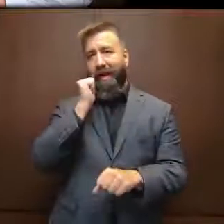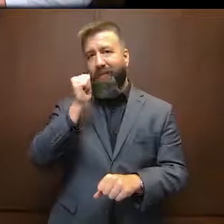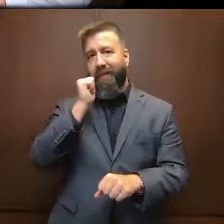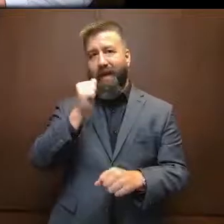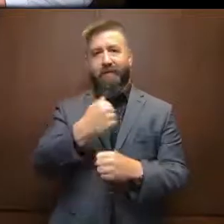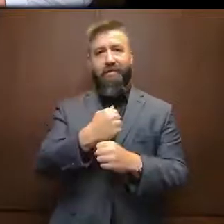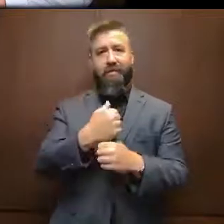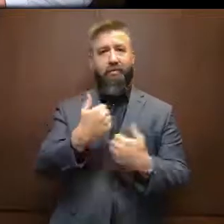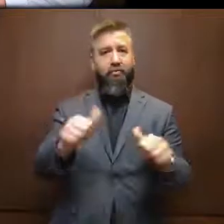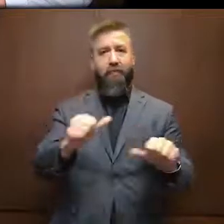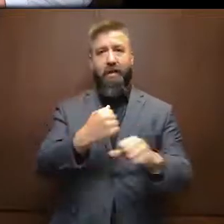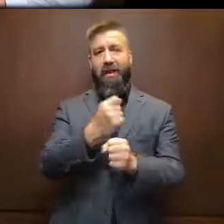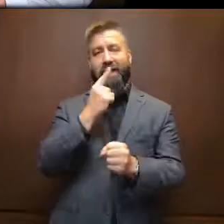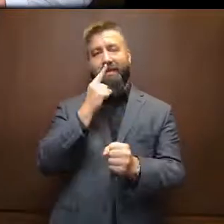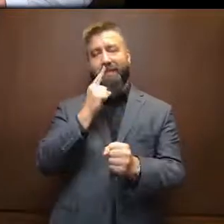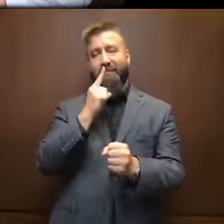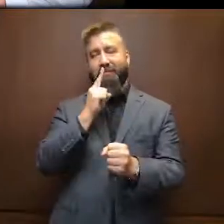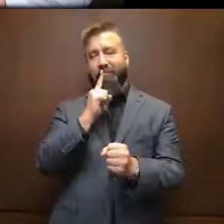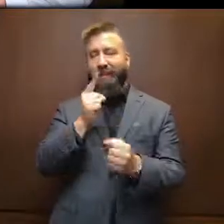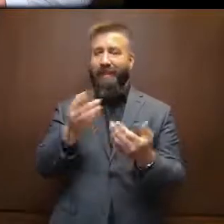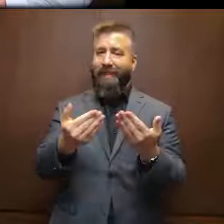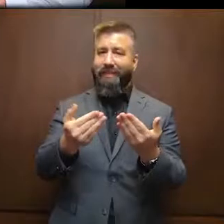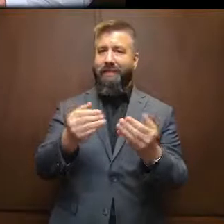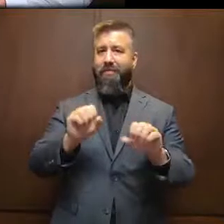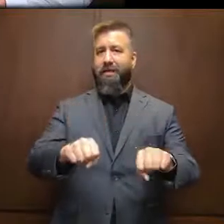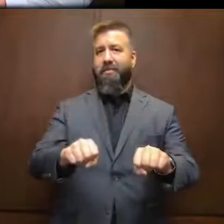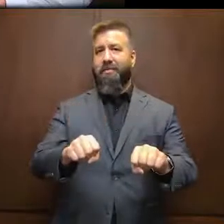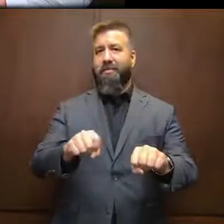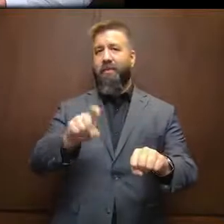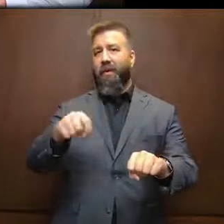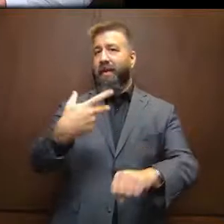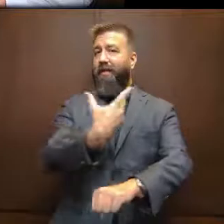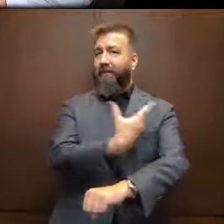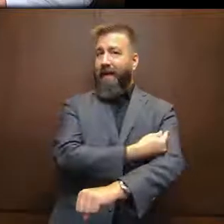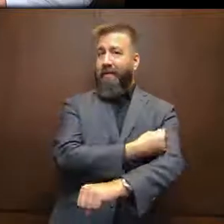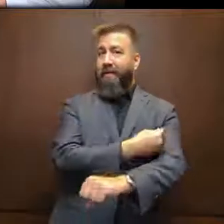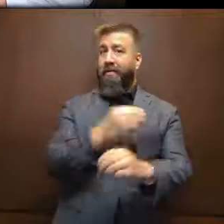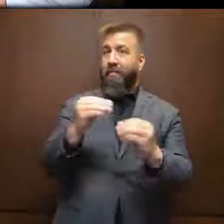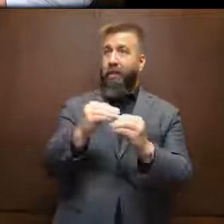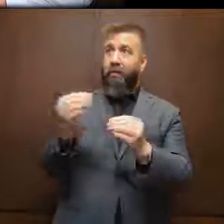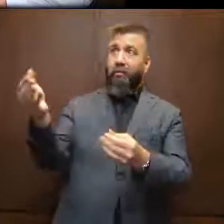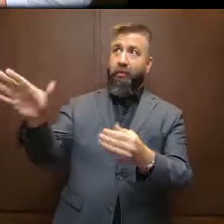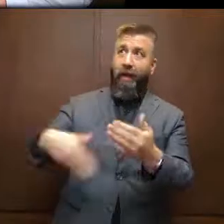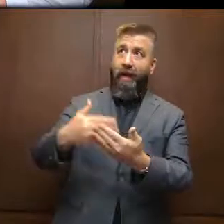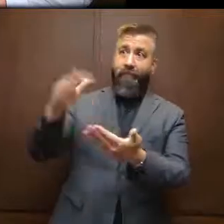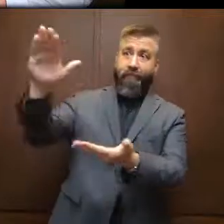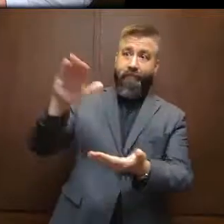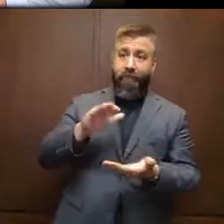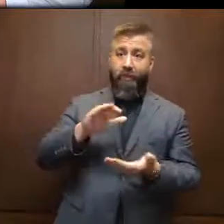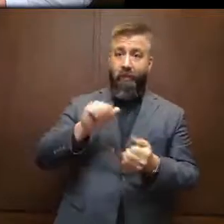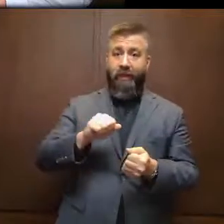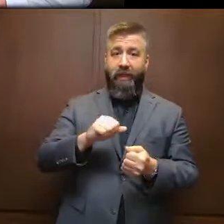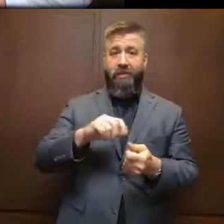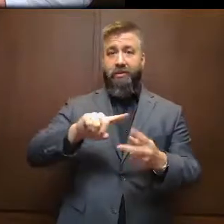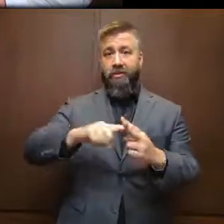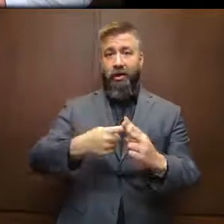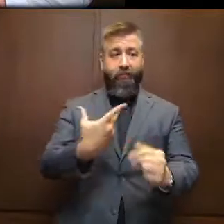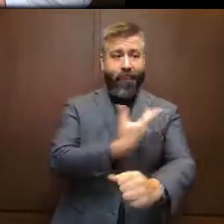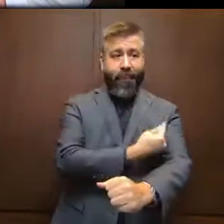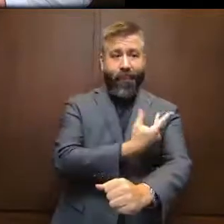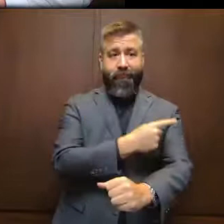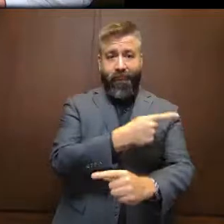try to make it as easy as possible. We need the vaccine, more of it to get here to where we can start getting into the arms of